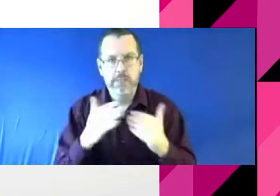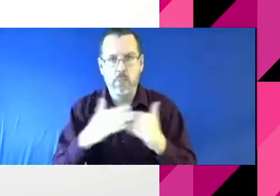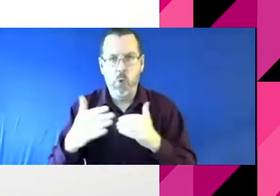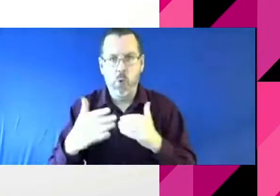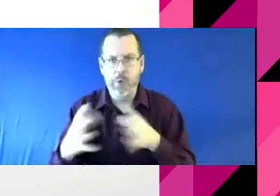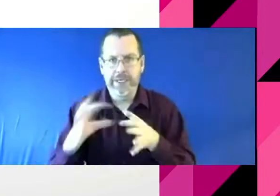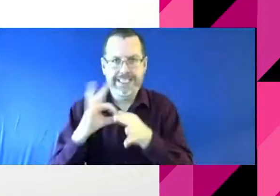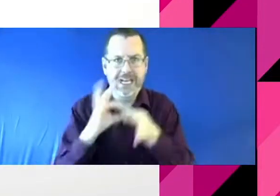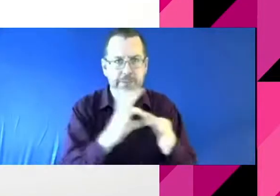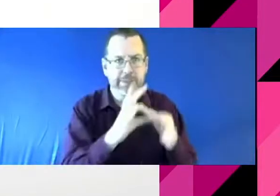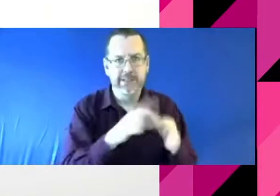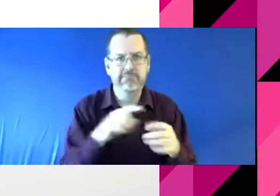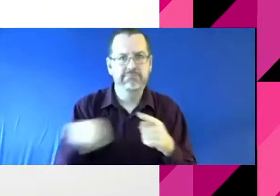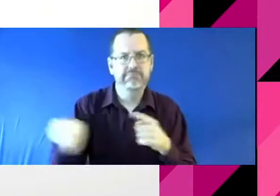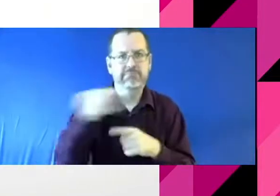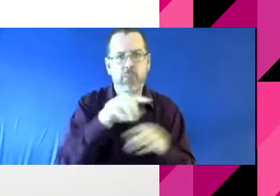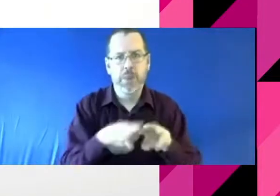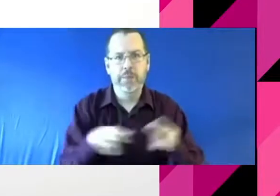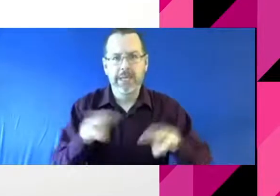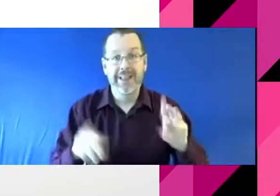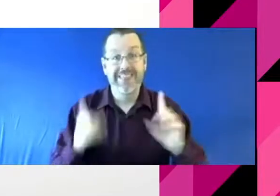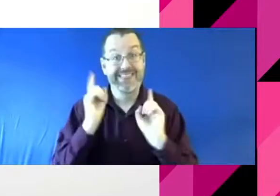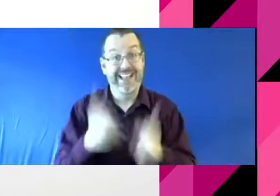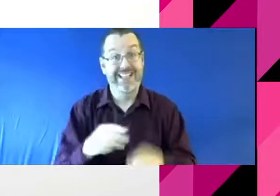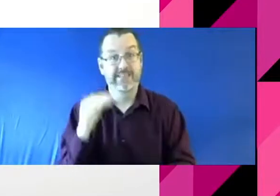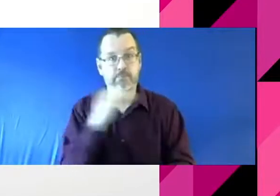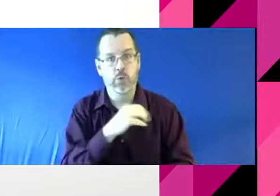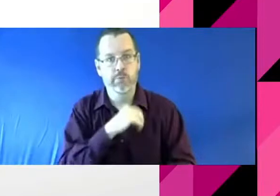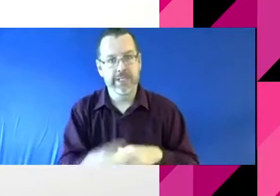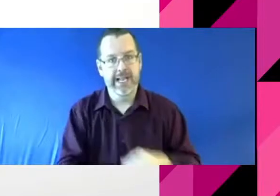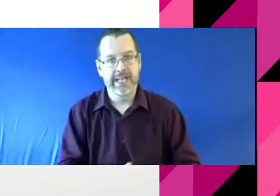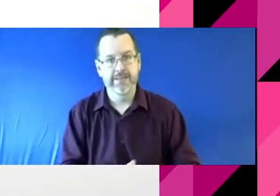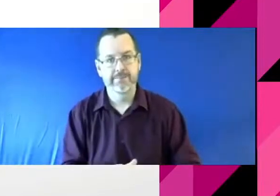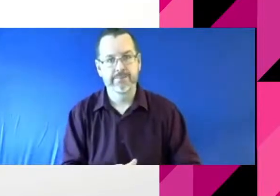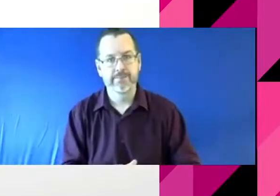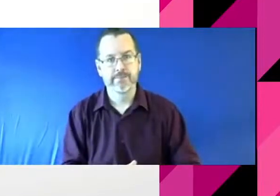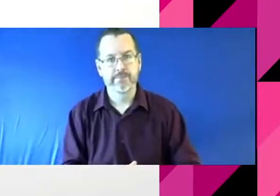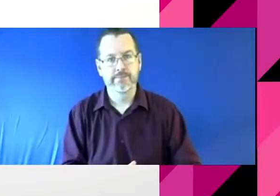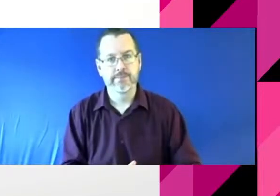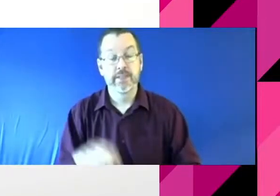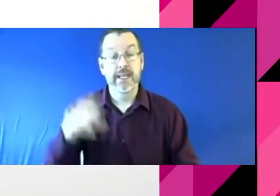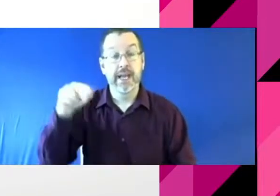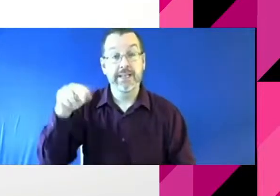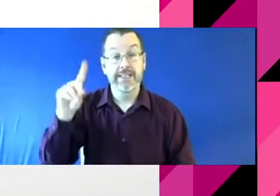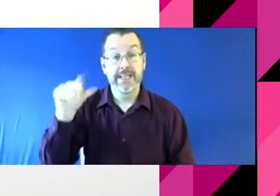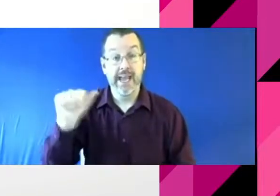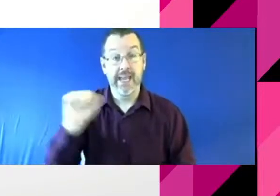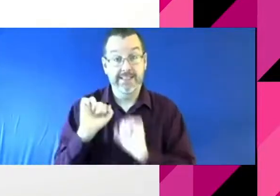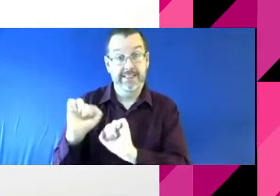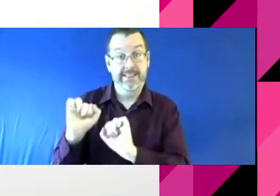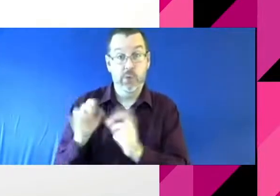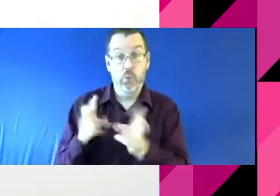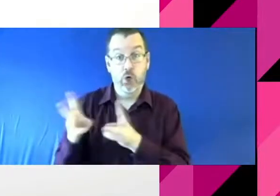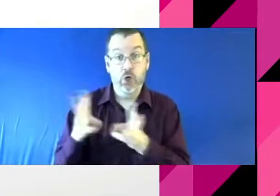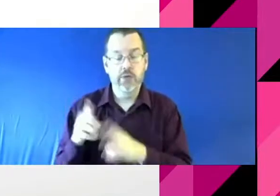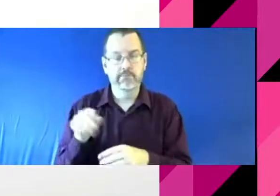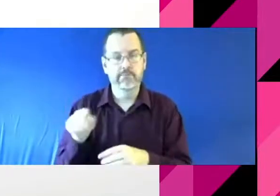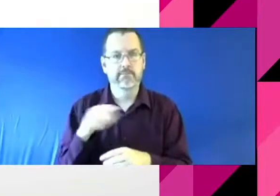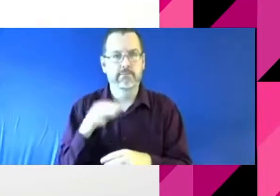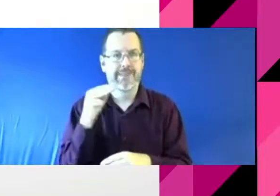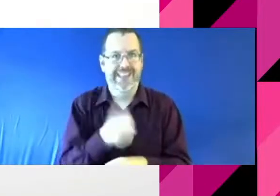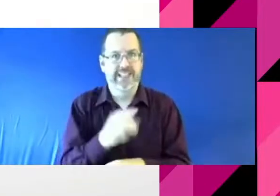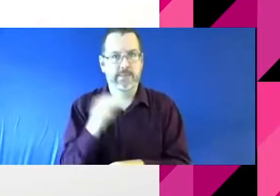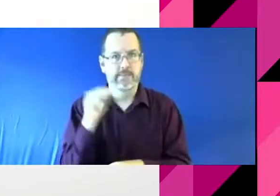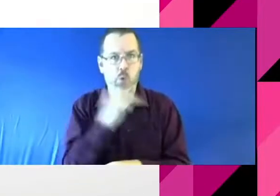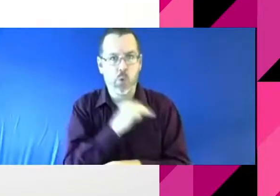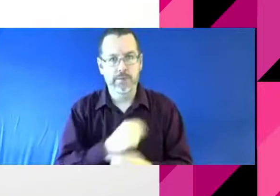at the heart of today's conference. It is at the core of the National Disability Authority's work and is central to achieving access to criminal